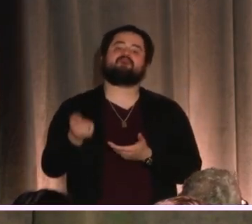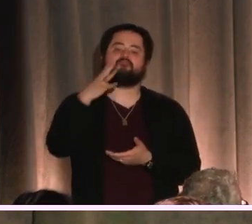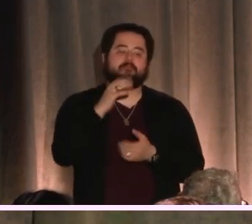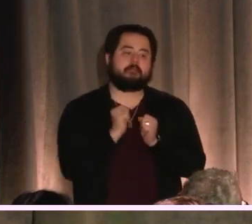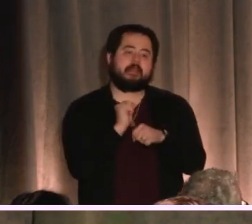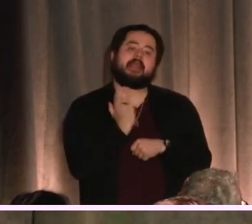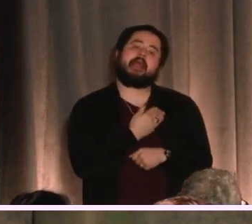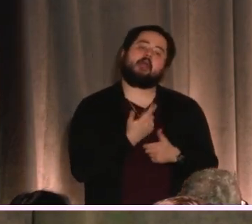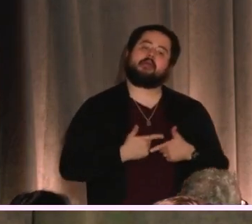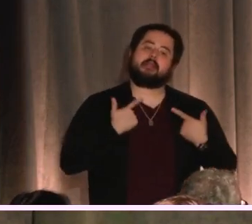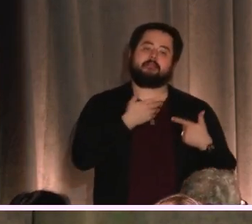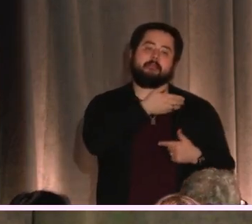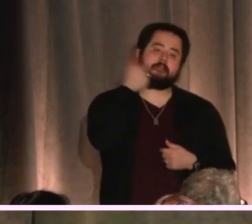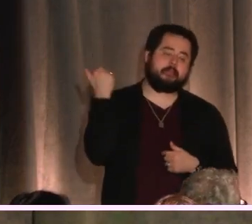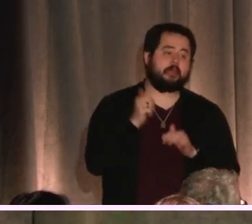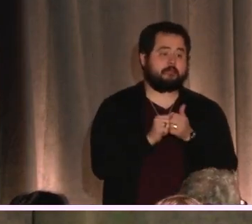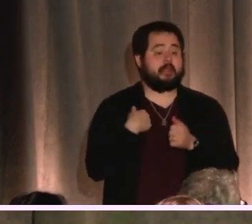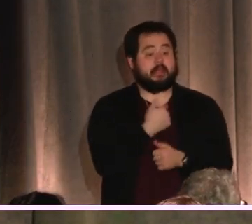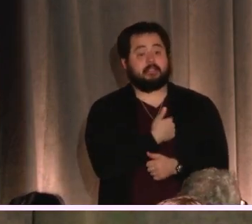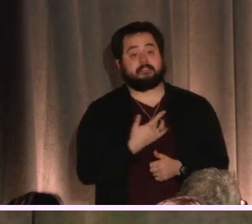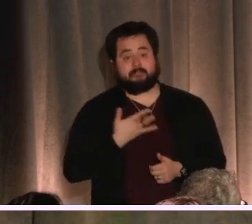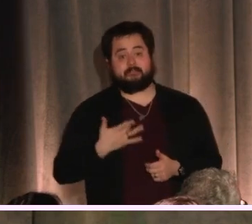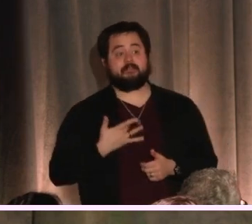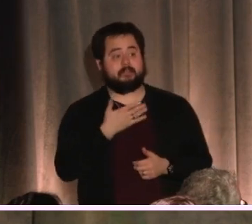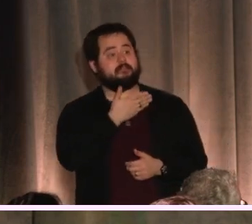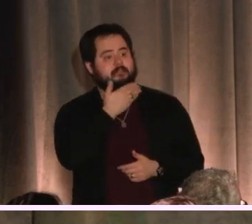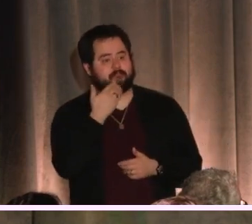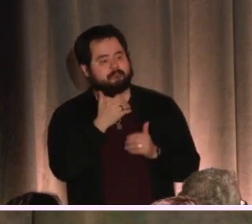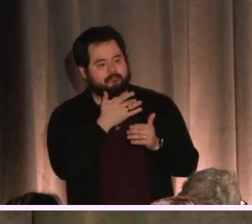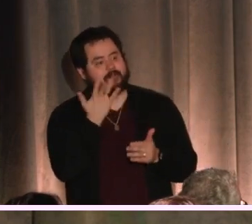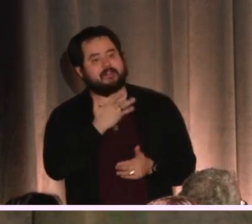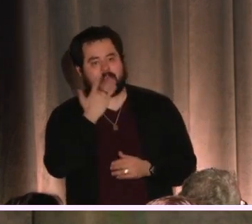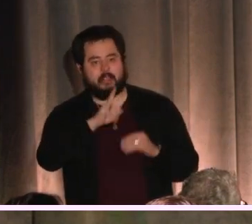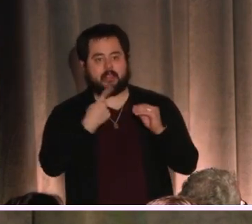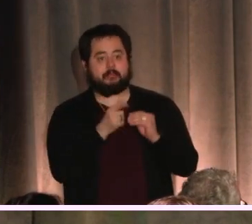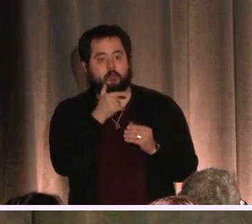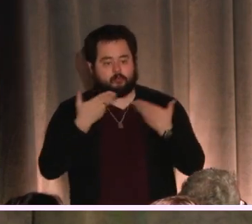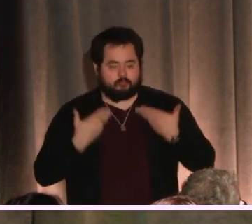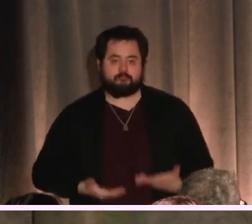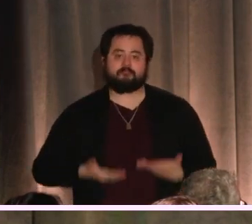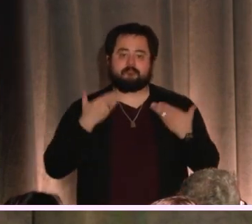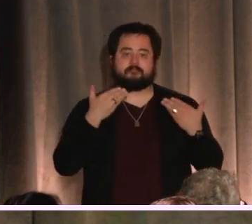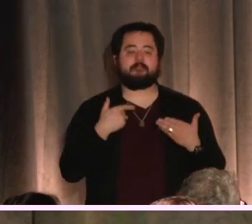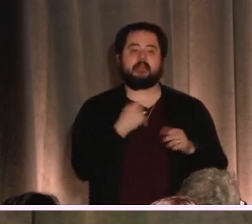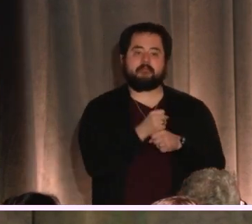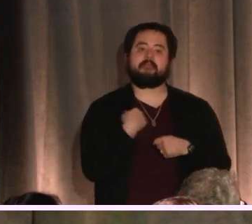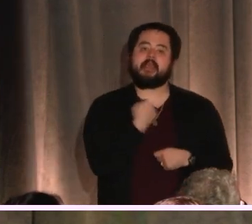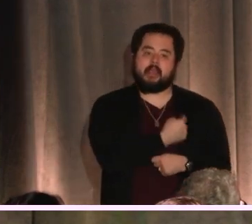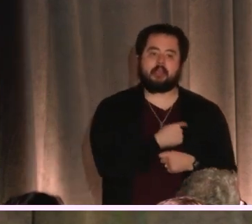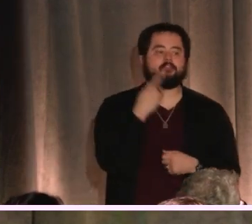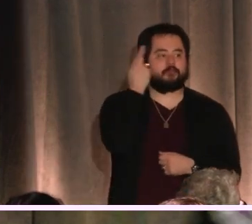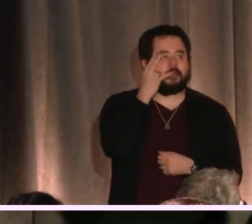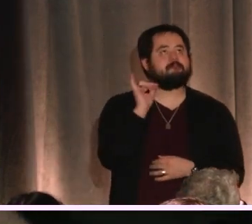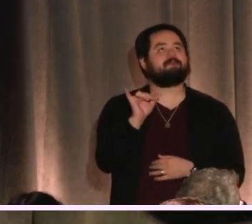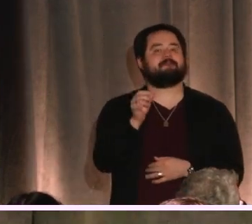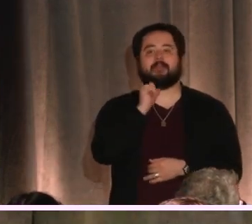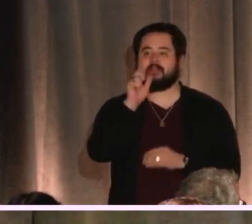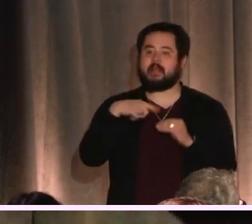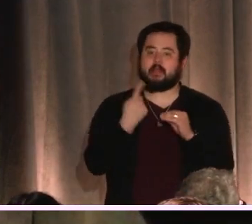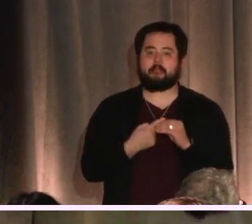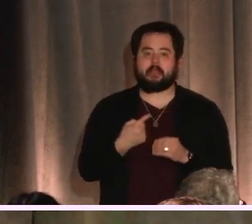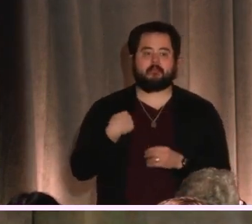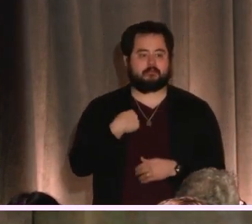feel lucky about who we are, and made us realize that, guess what? It's not all about us, it's